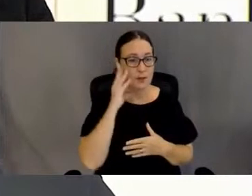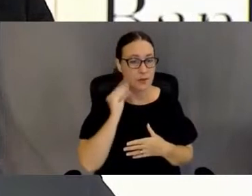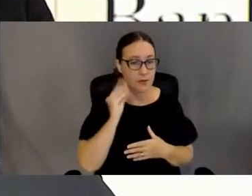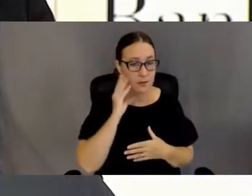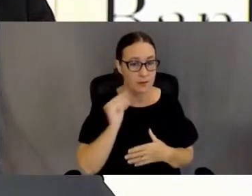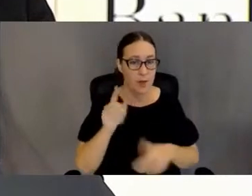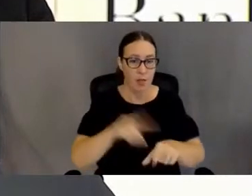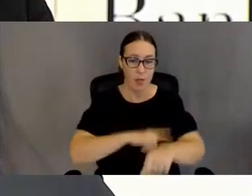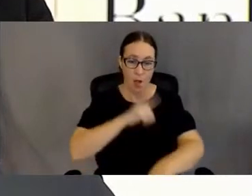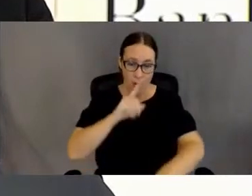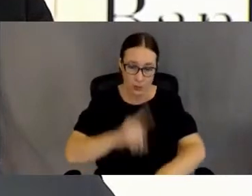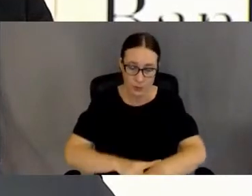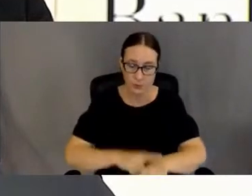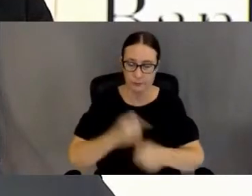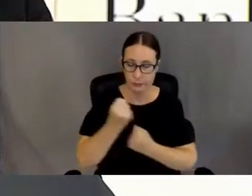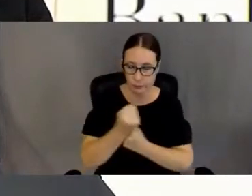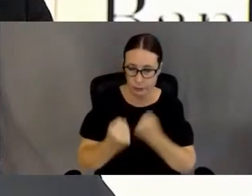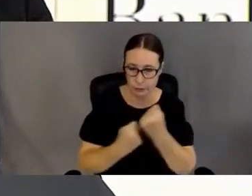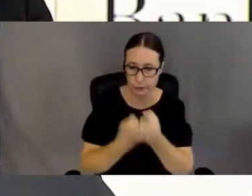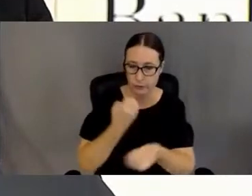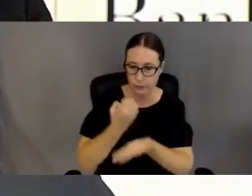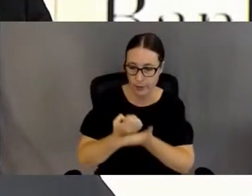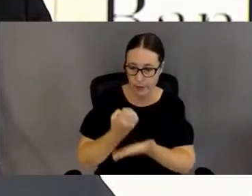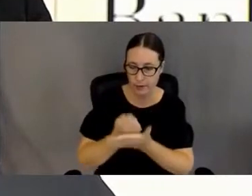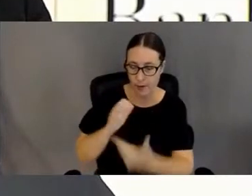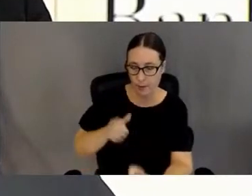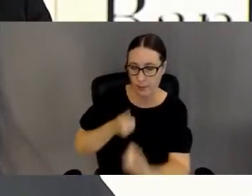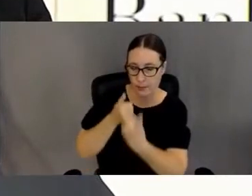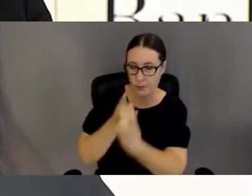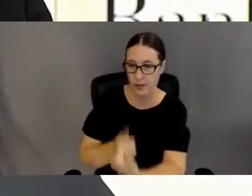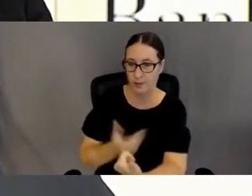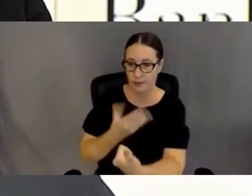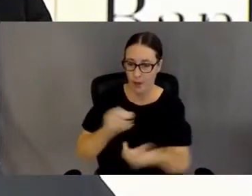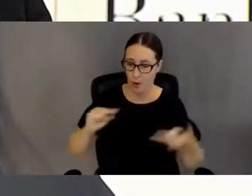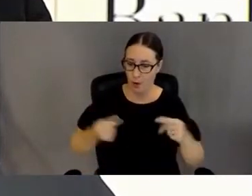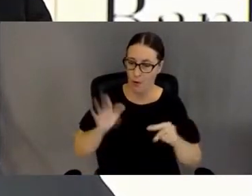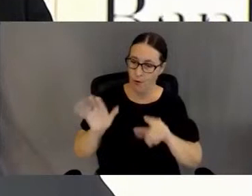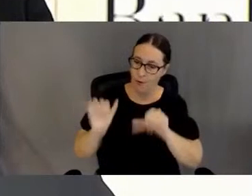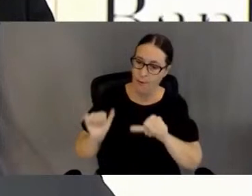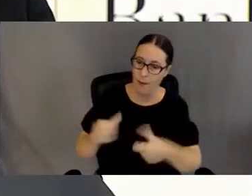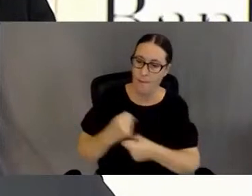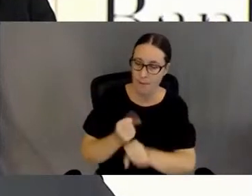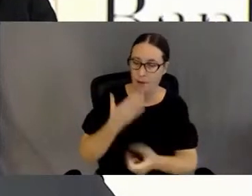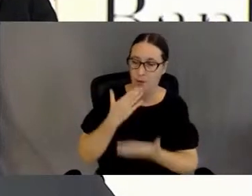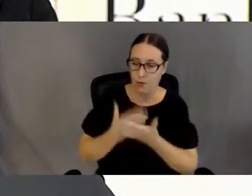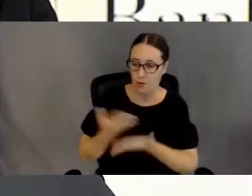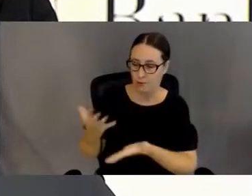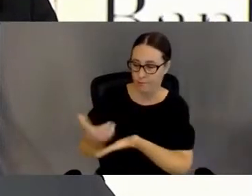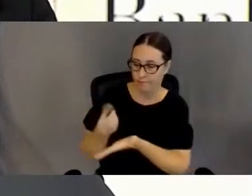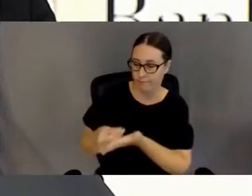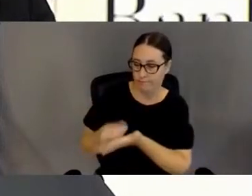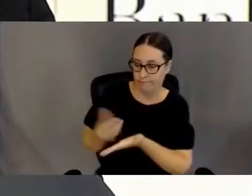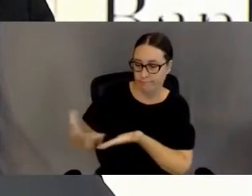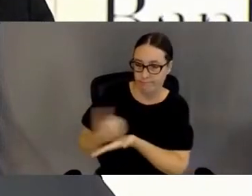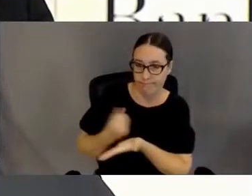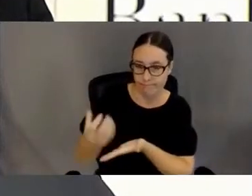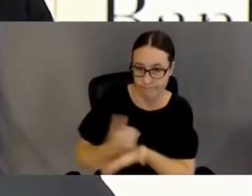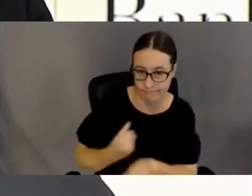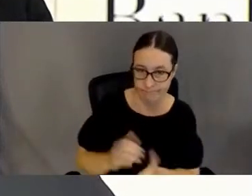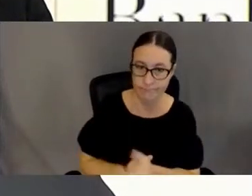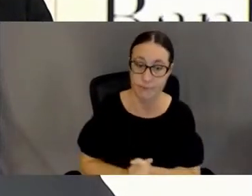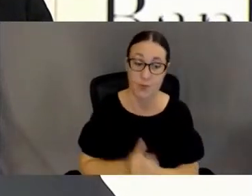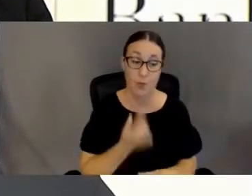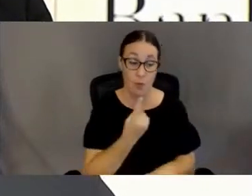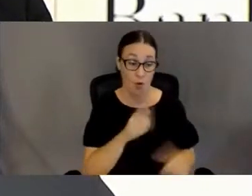structural economic challenges that undermine their ability to make a good living. One of these structural challenges